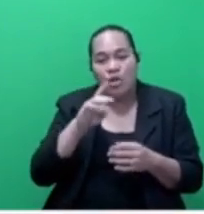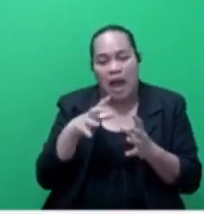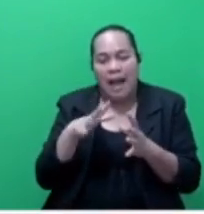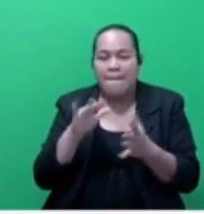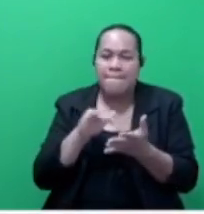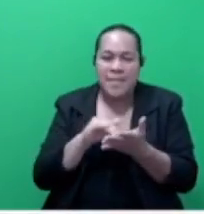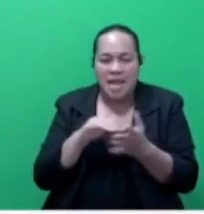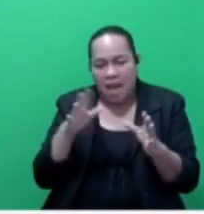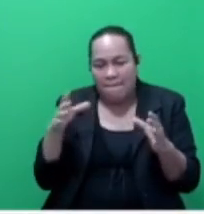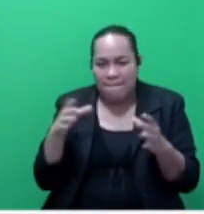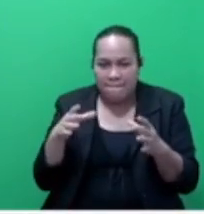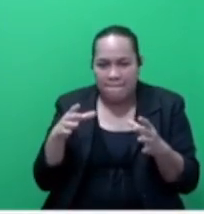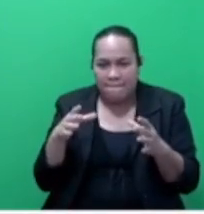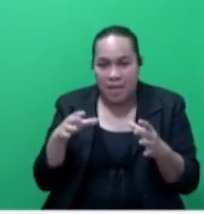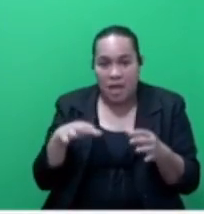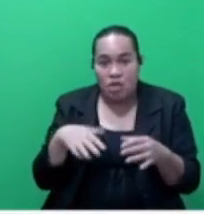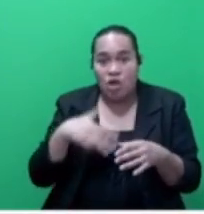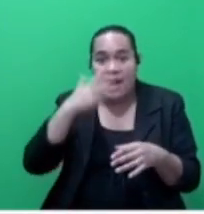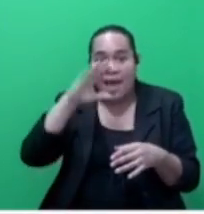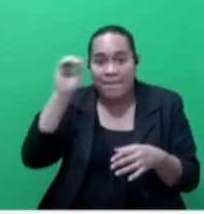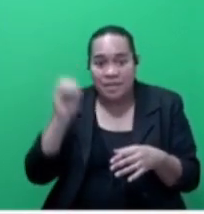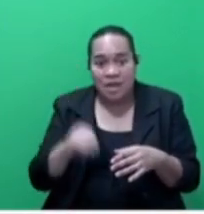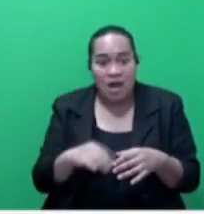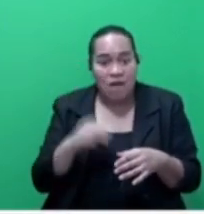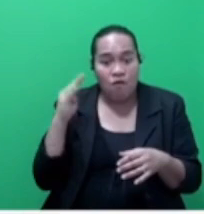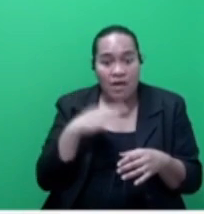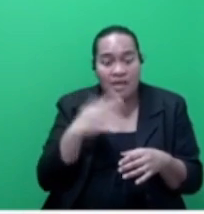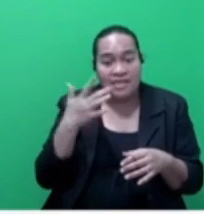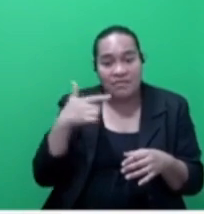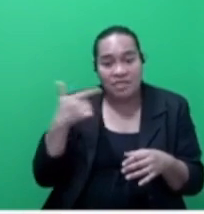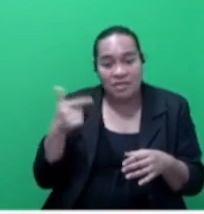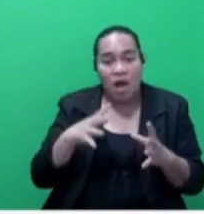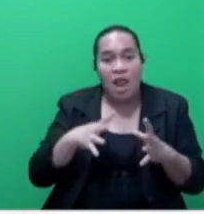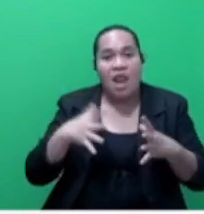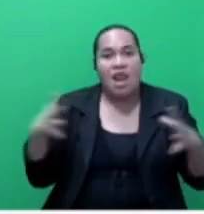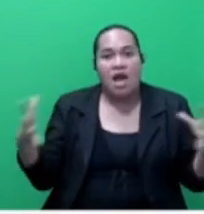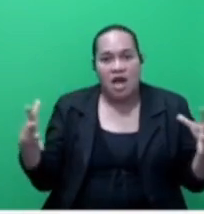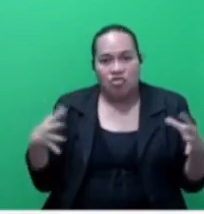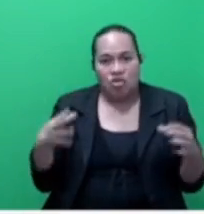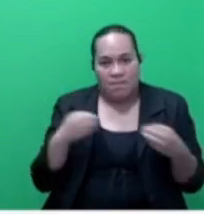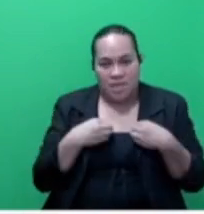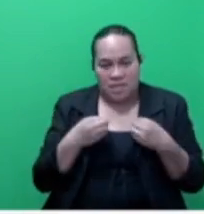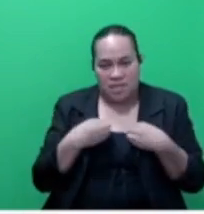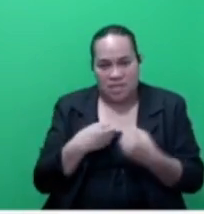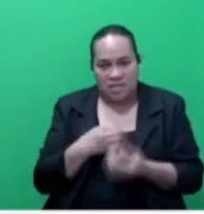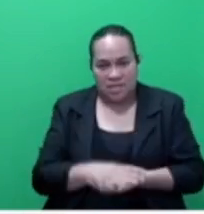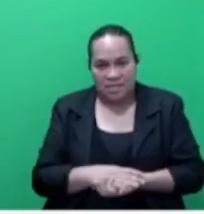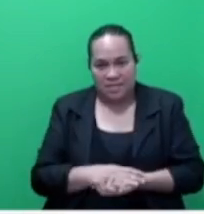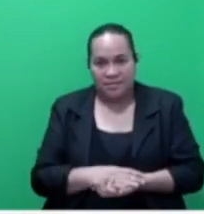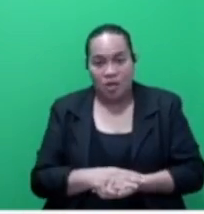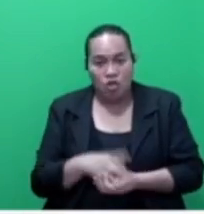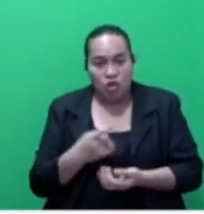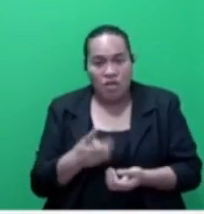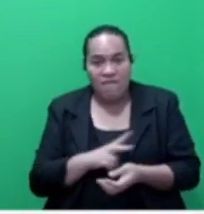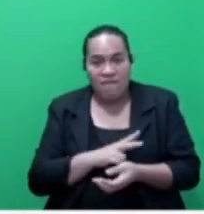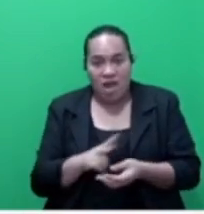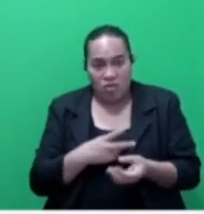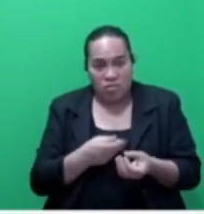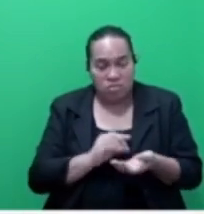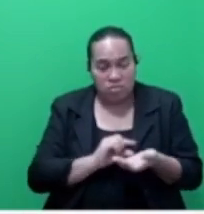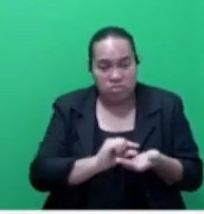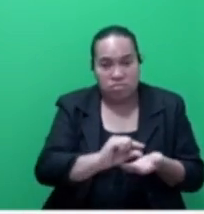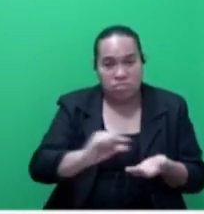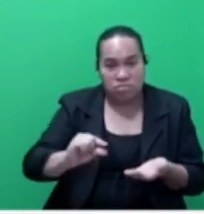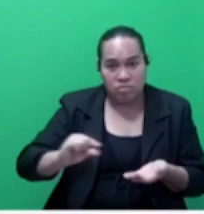medium-sized businesses, and 9%, or 477, are in fact large businesses, sir. In terms of the value of loans dispersed, around